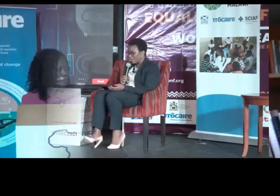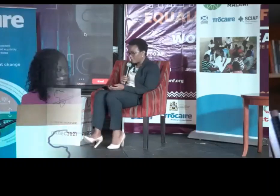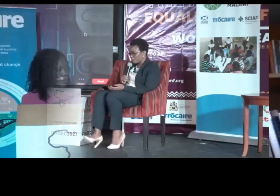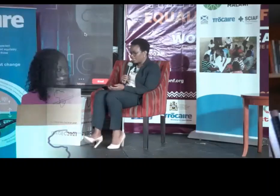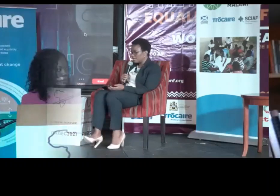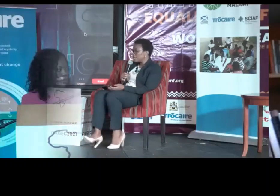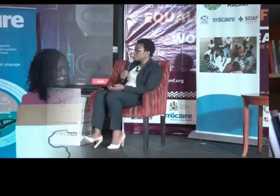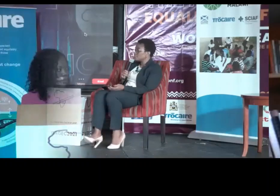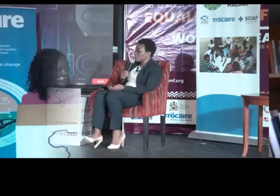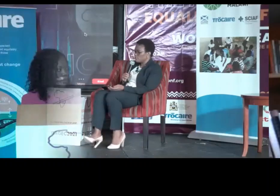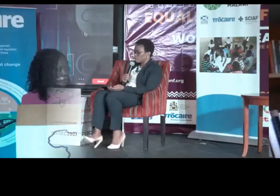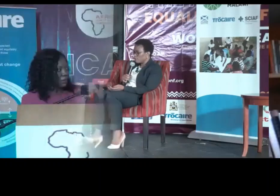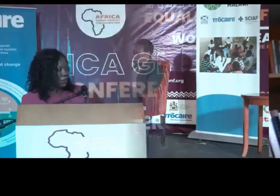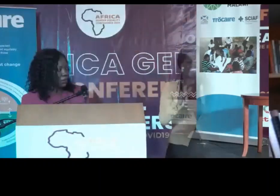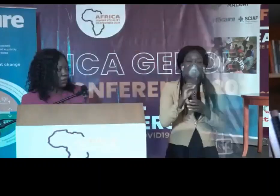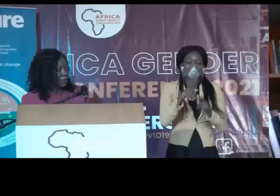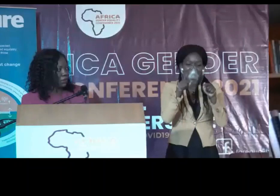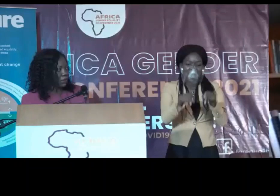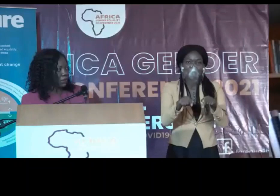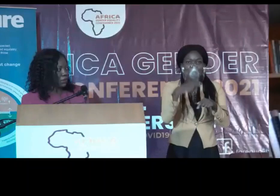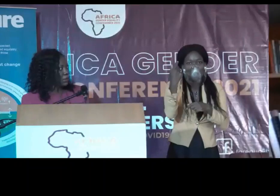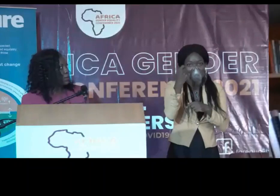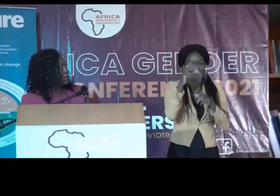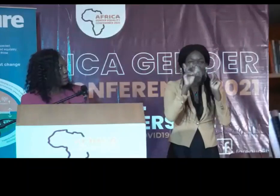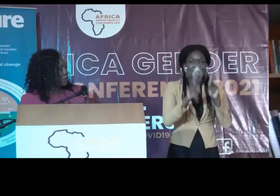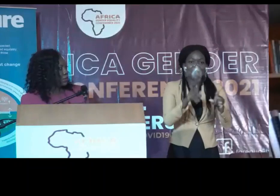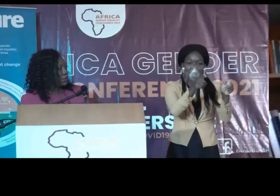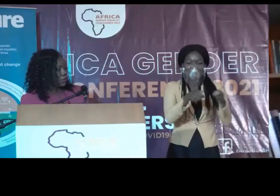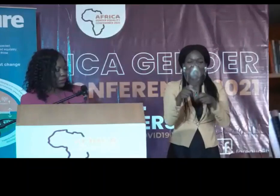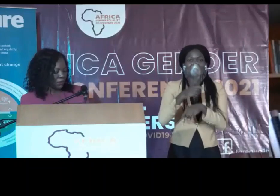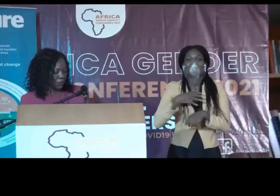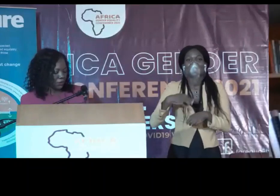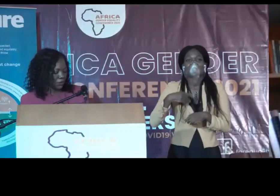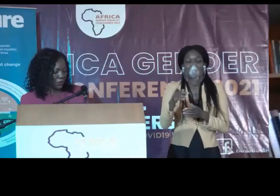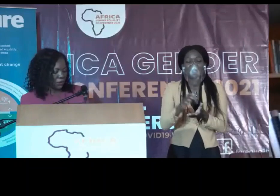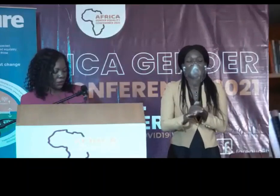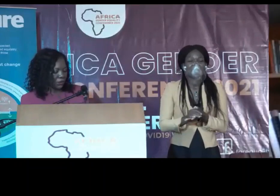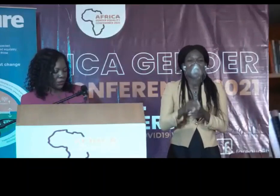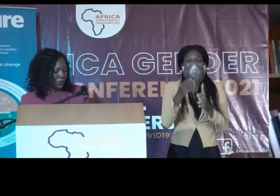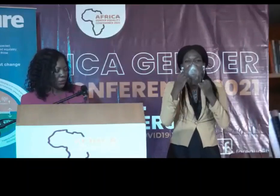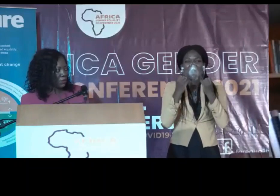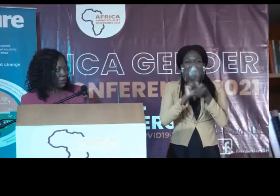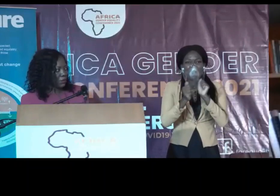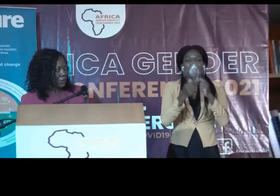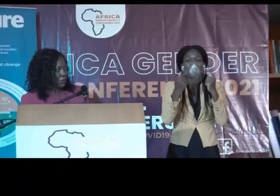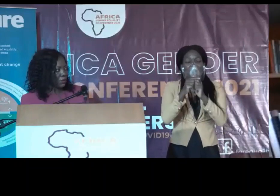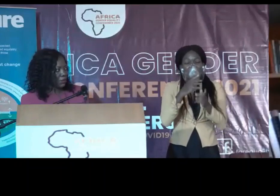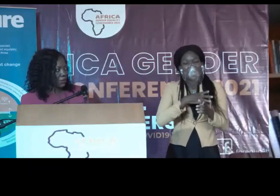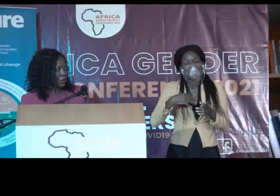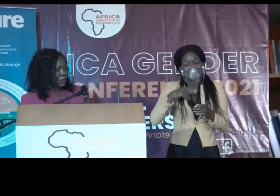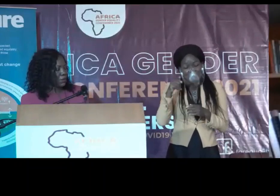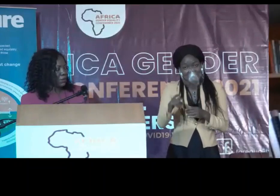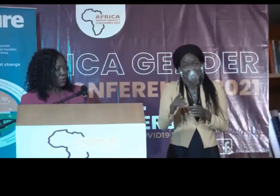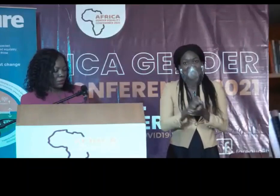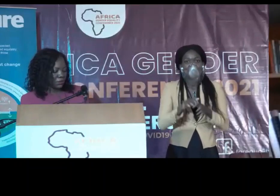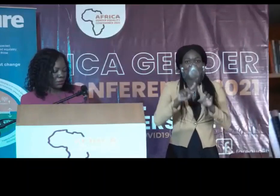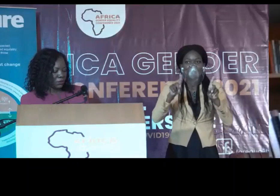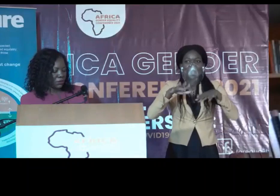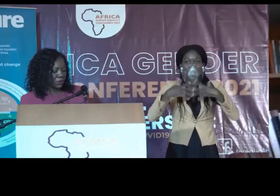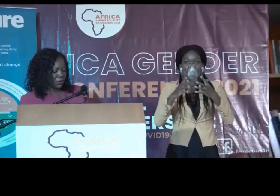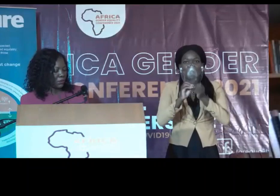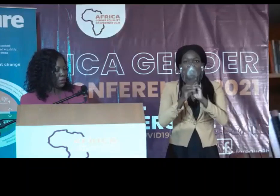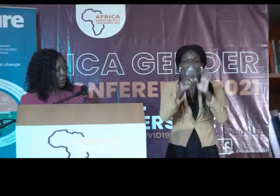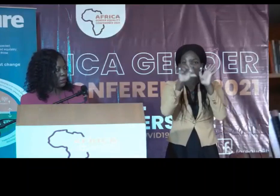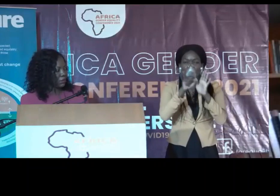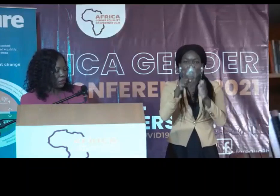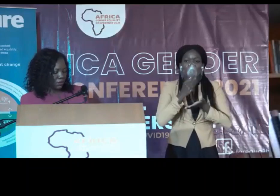Malawi are women. Special focus is always placed on issues affecting women and how formulating those laws is going